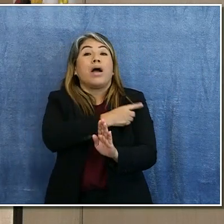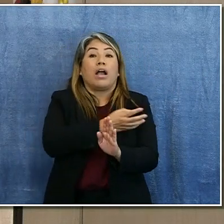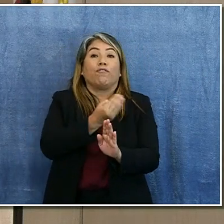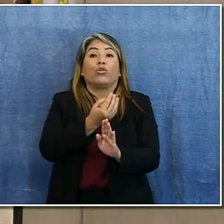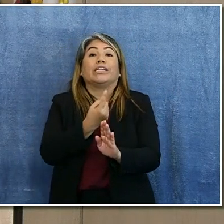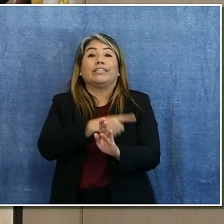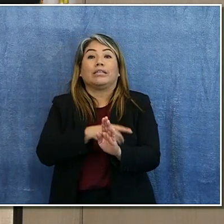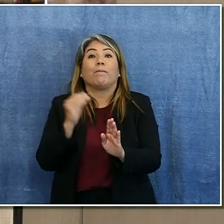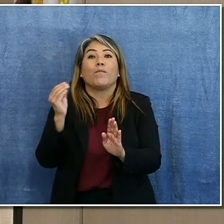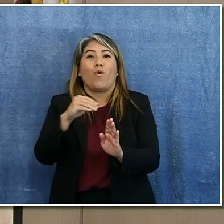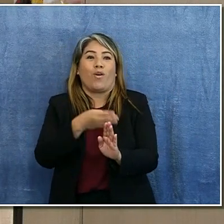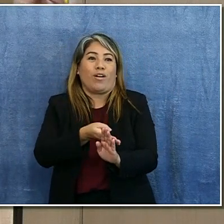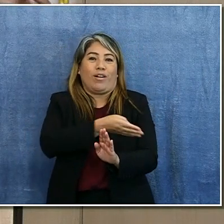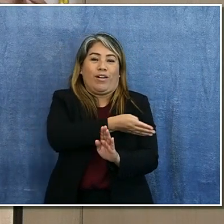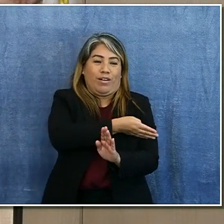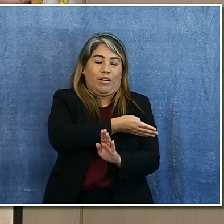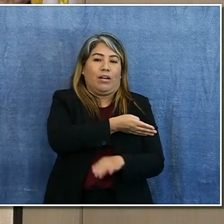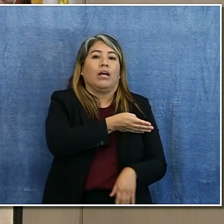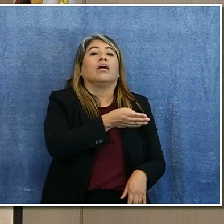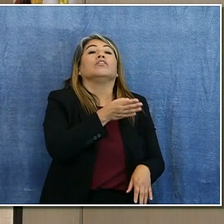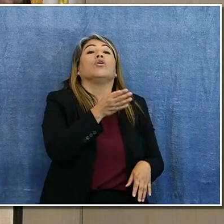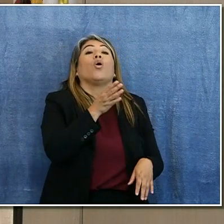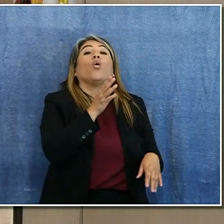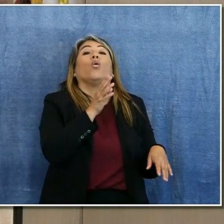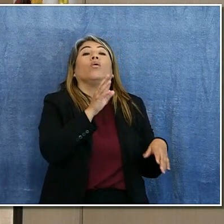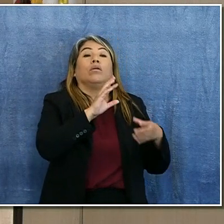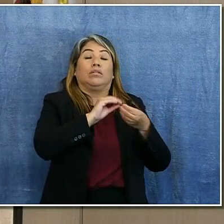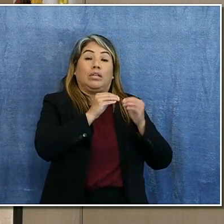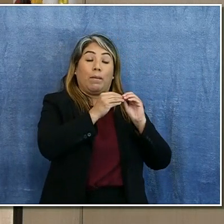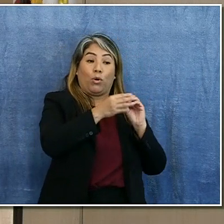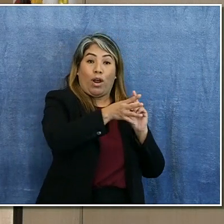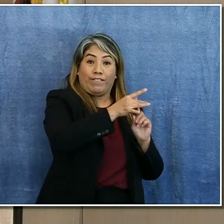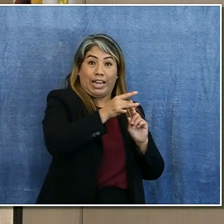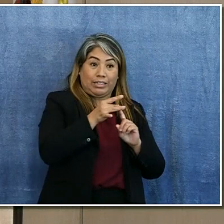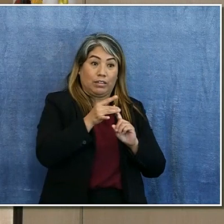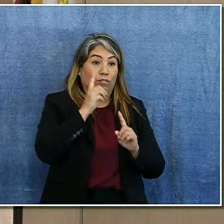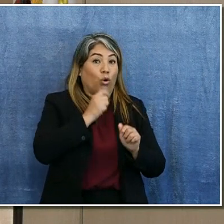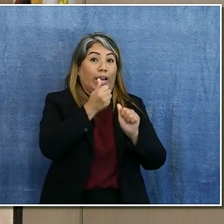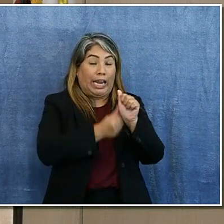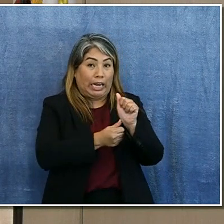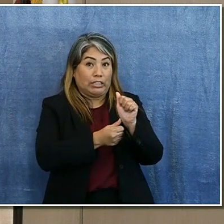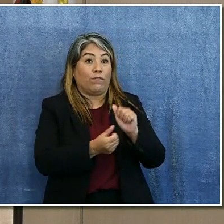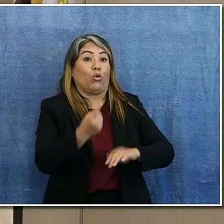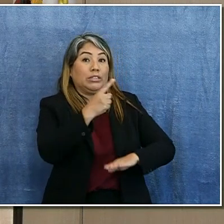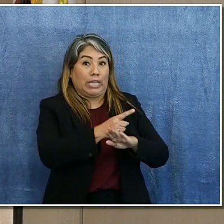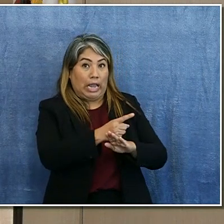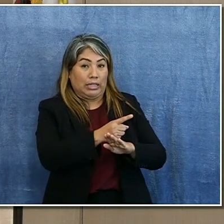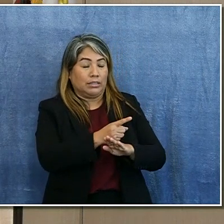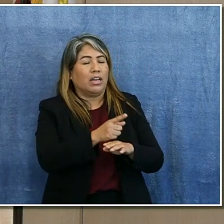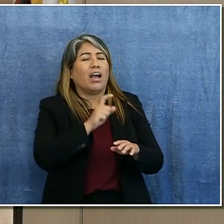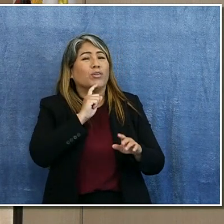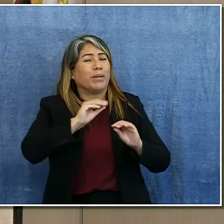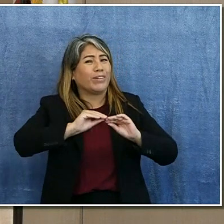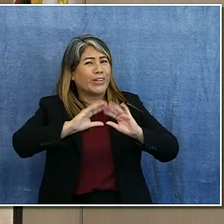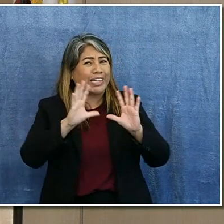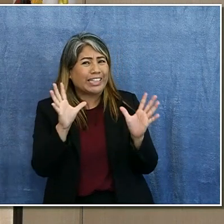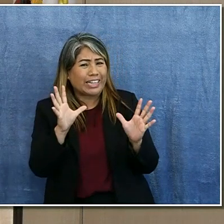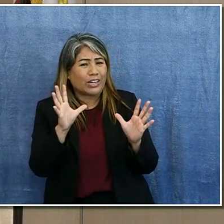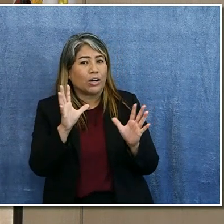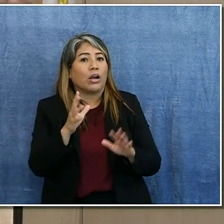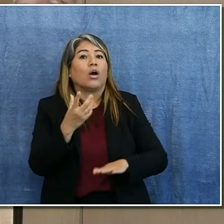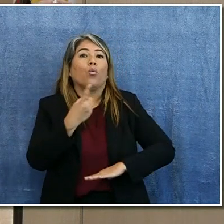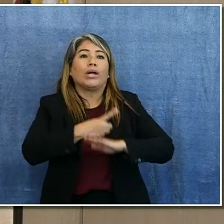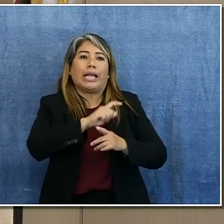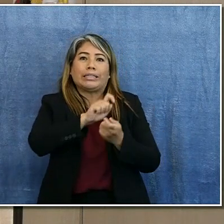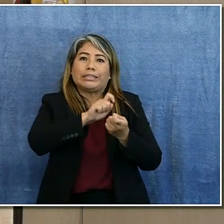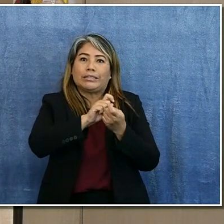14 days, it's the number of cases for each of those days. So you have to be very clear on the dates that